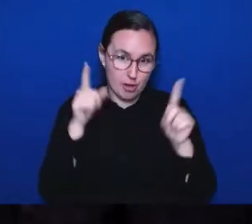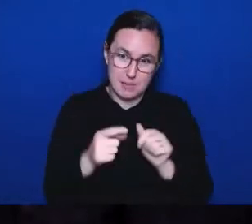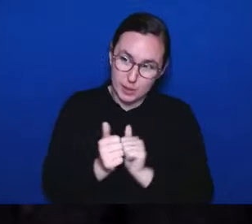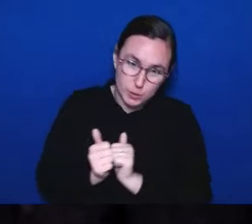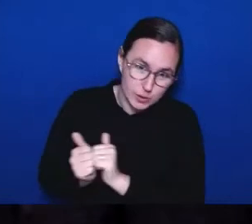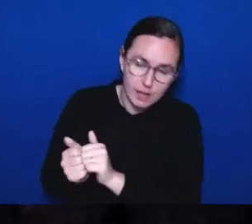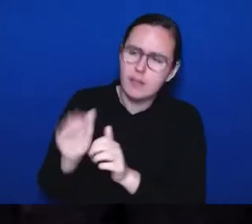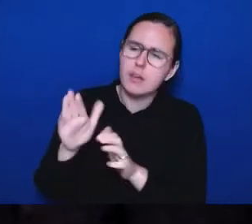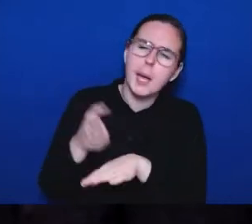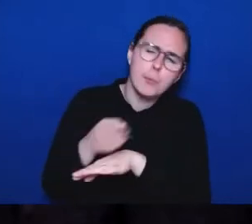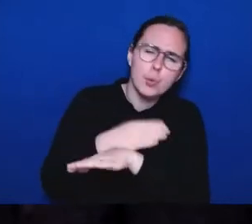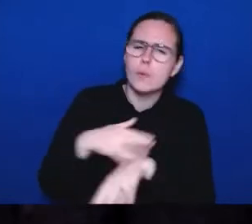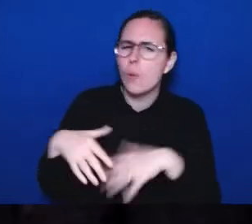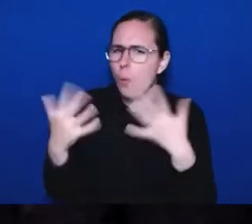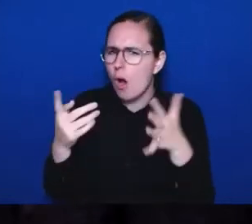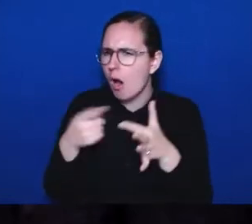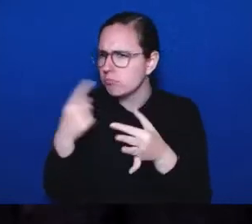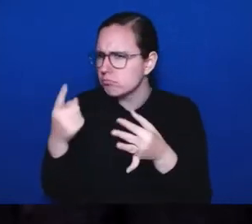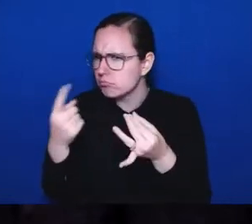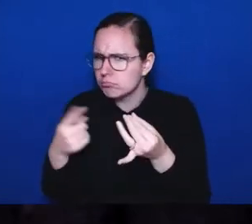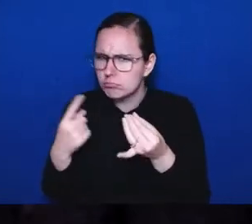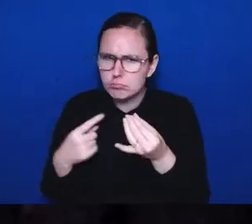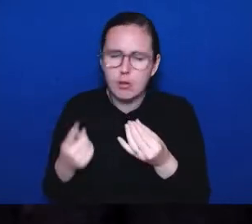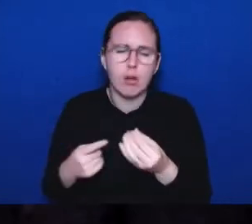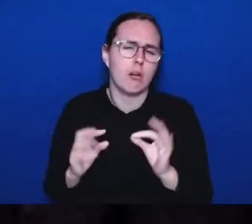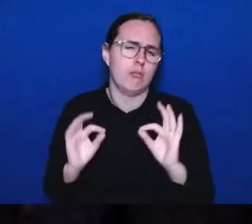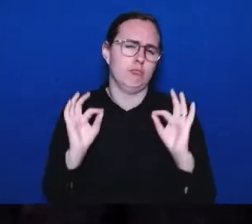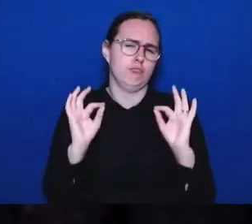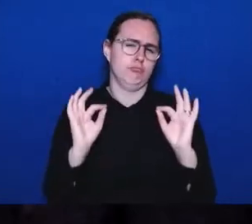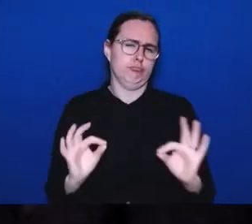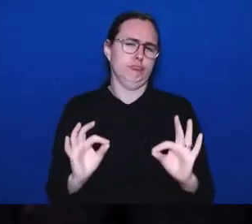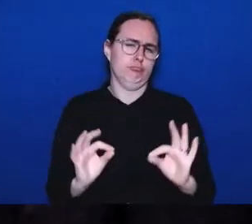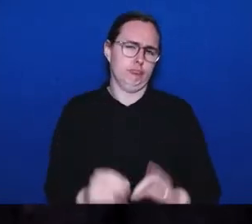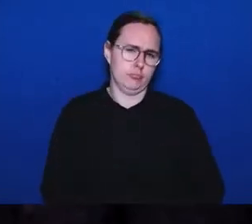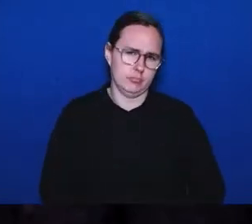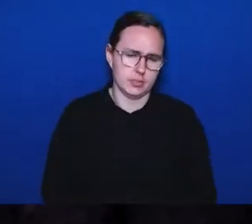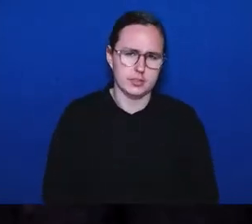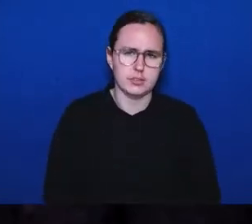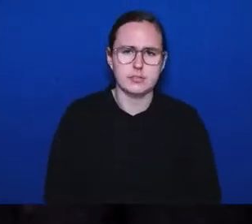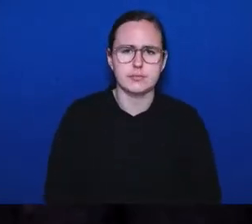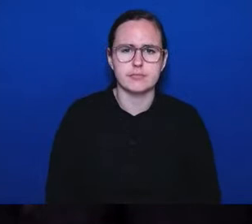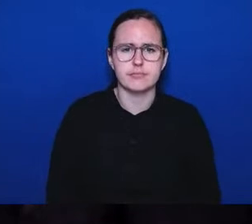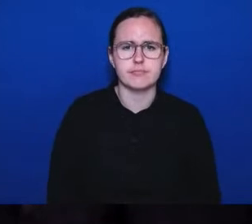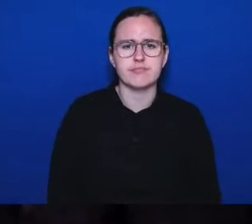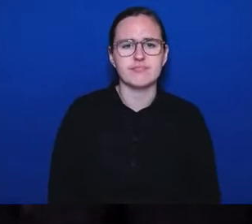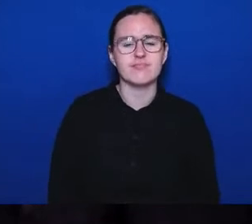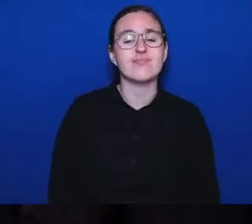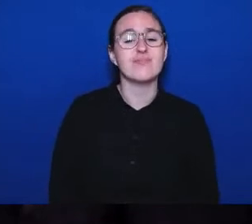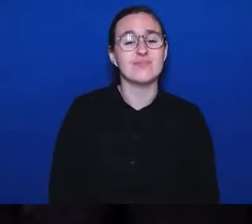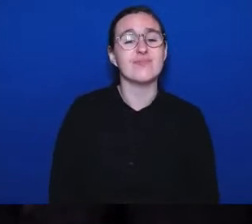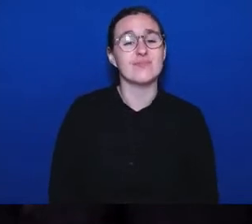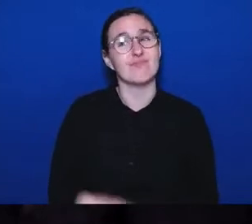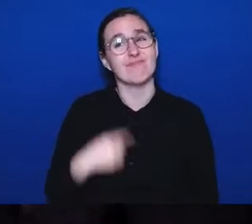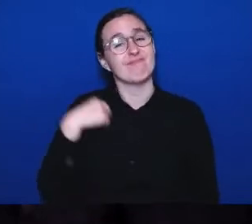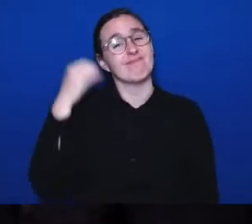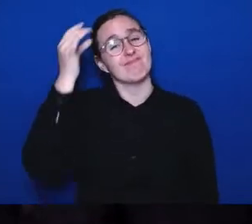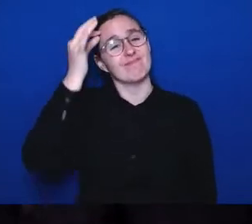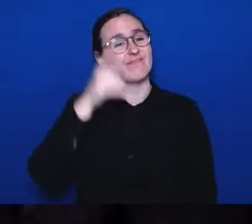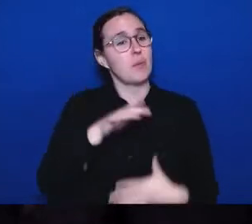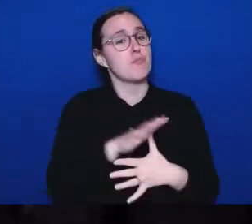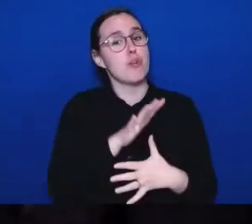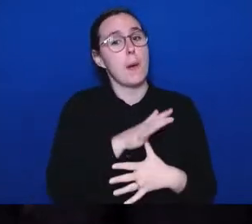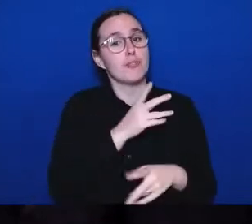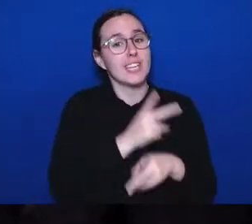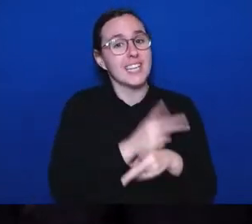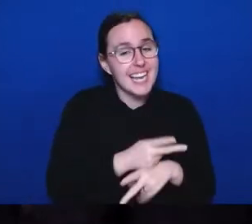way forward. I think that when we think about primary care and healthcare systems and what we need to build in the